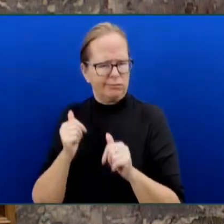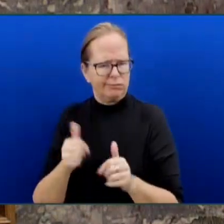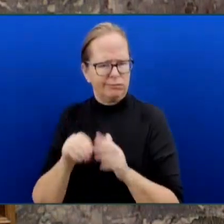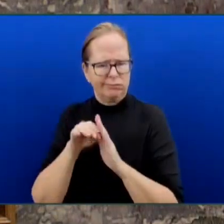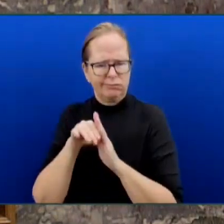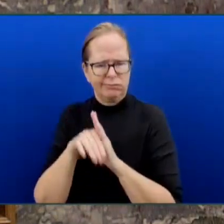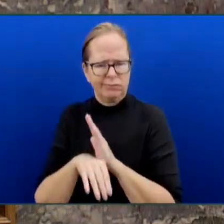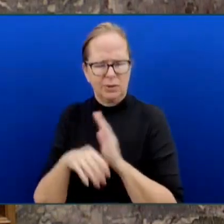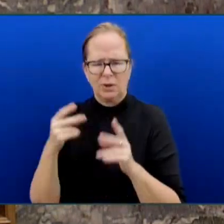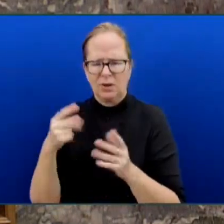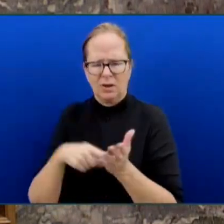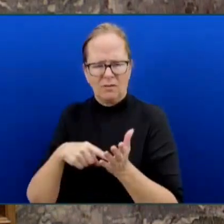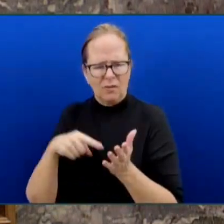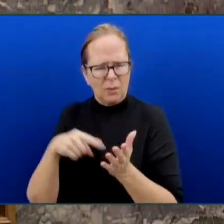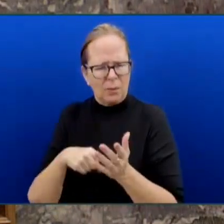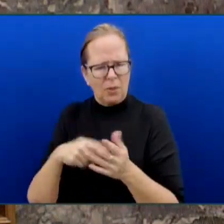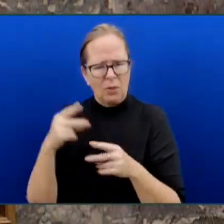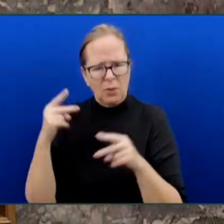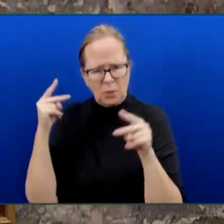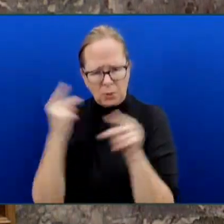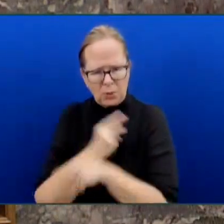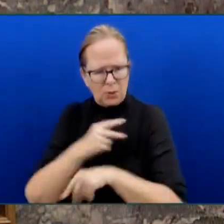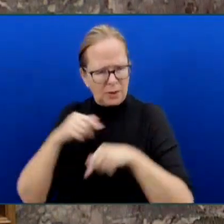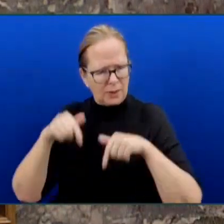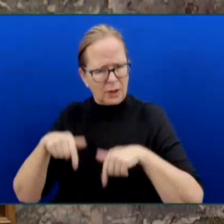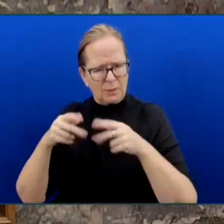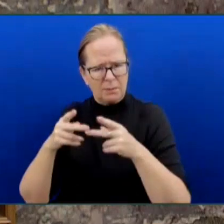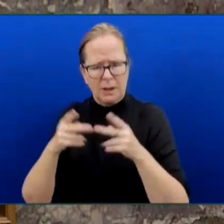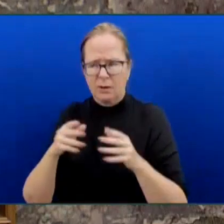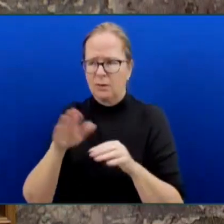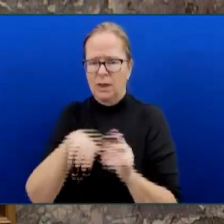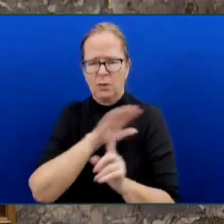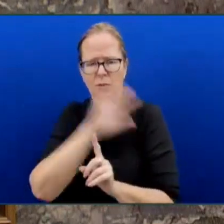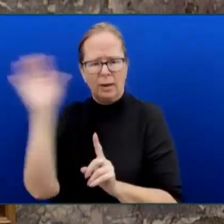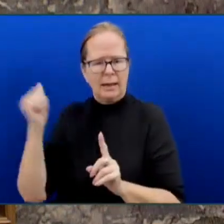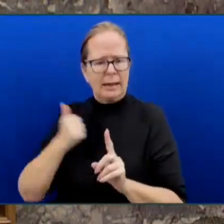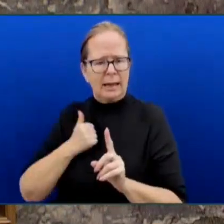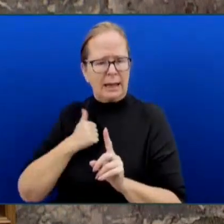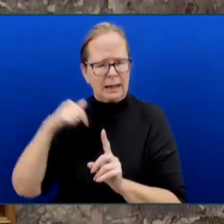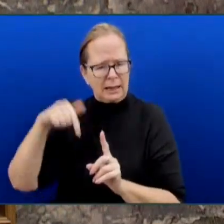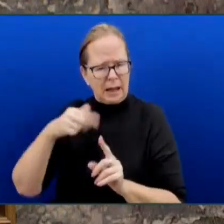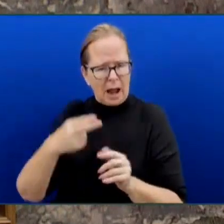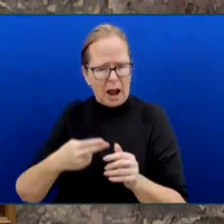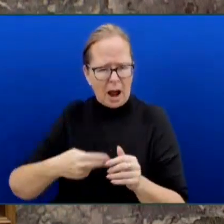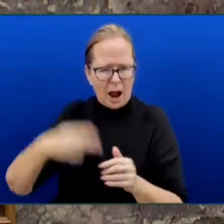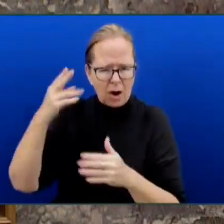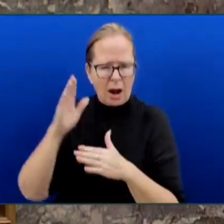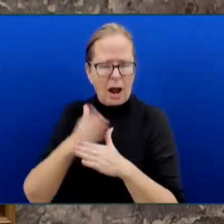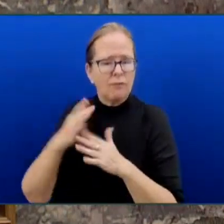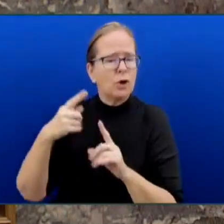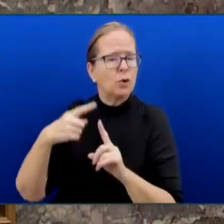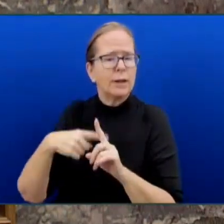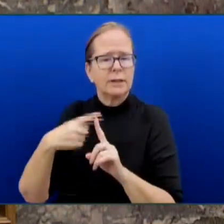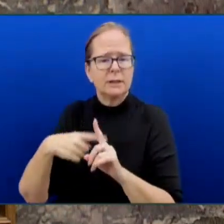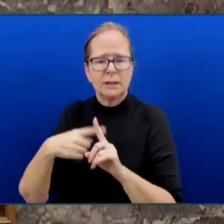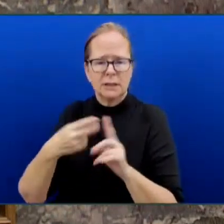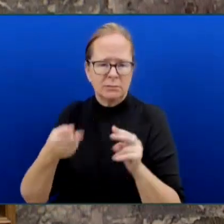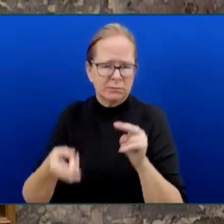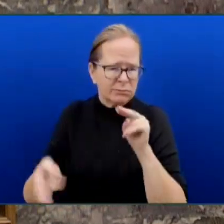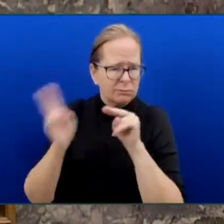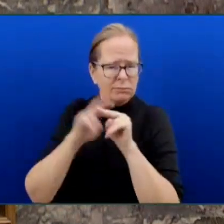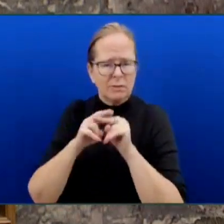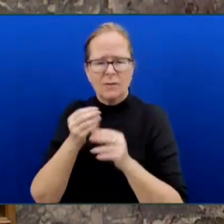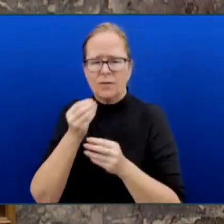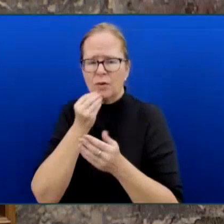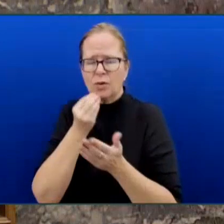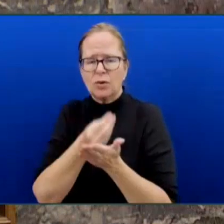prices in North America. Highest average rents in the entire country. Grocery prices going through the roof. And a